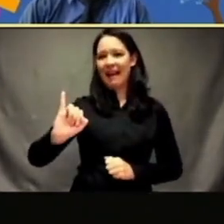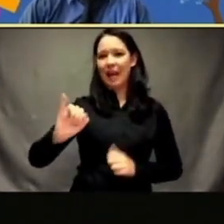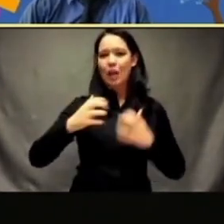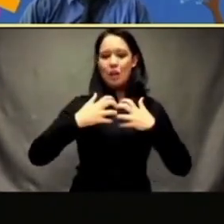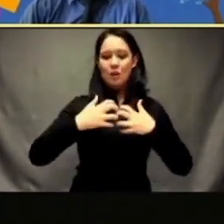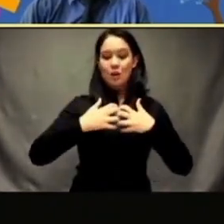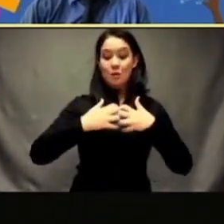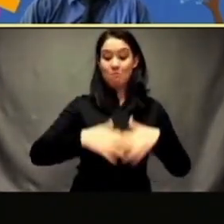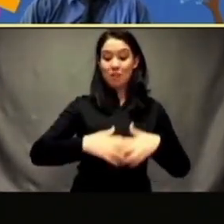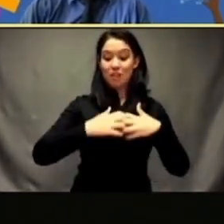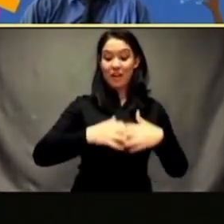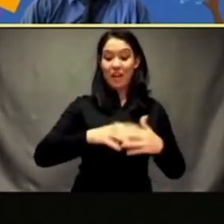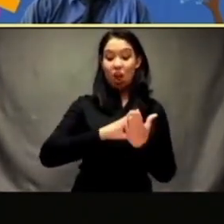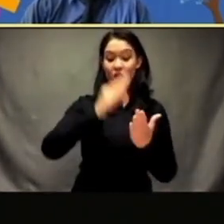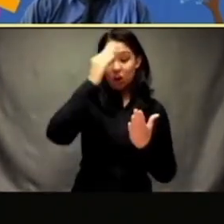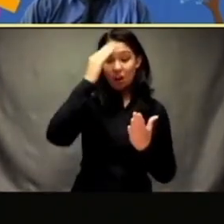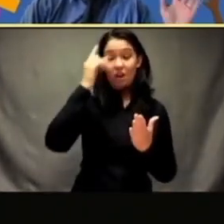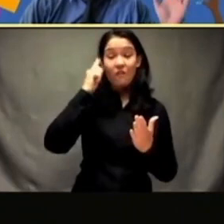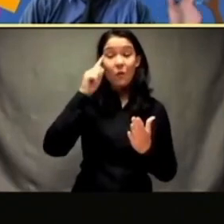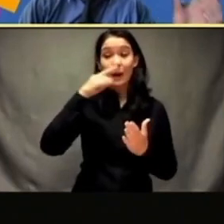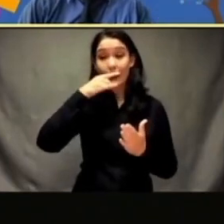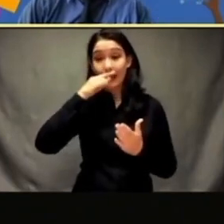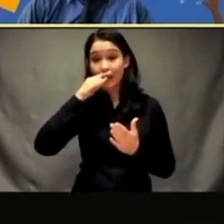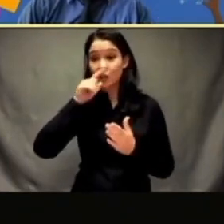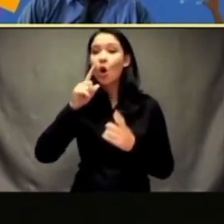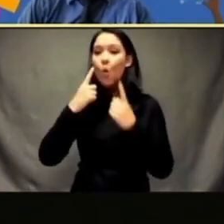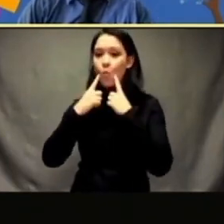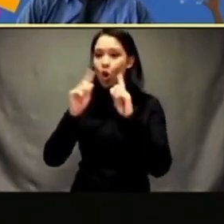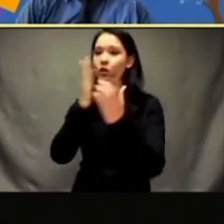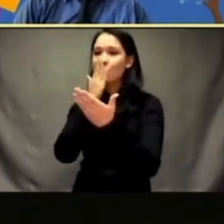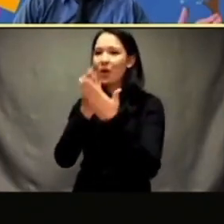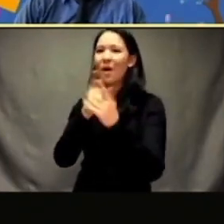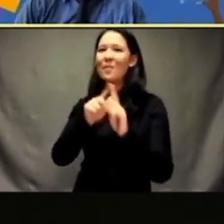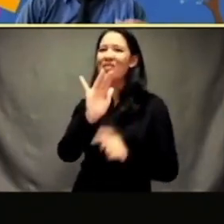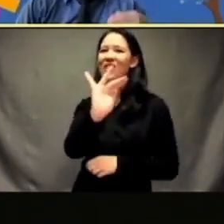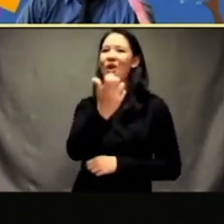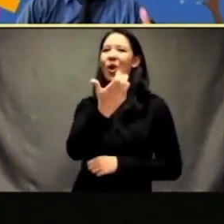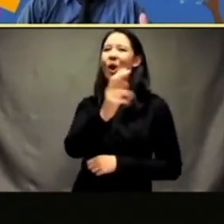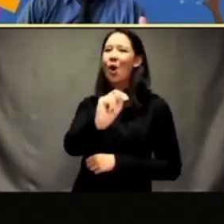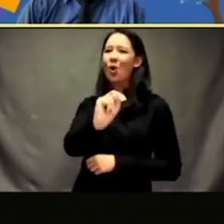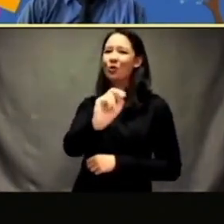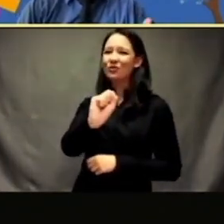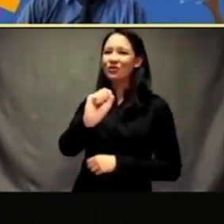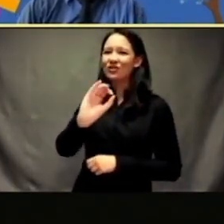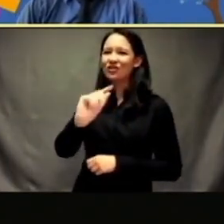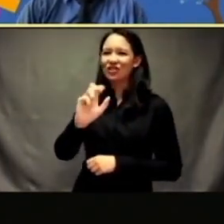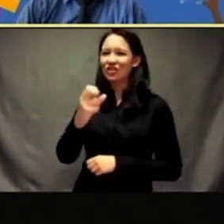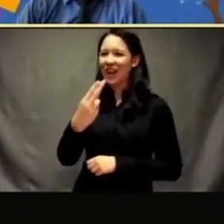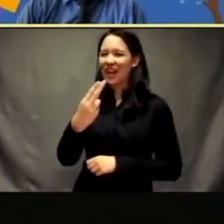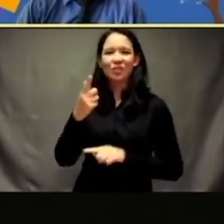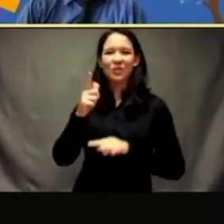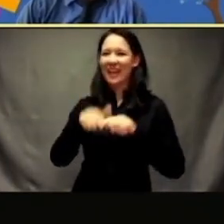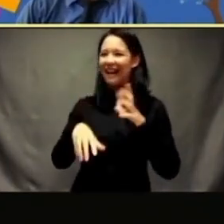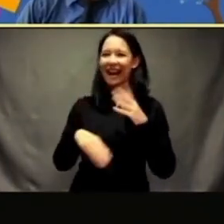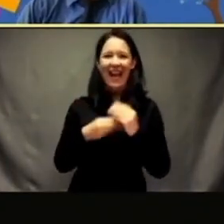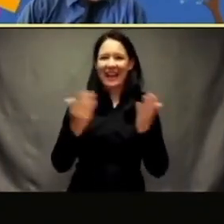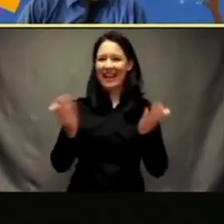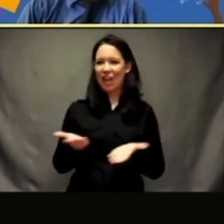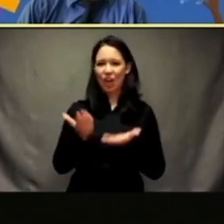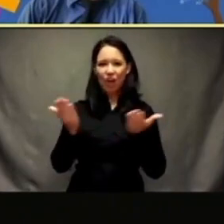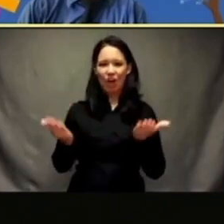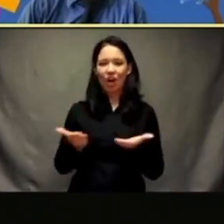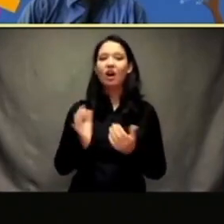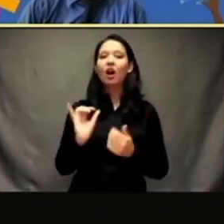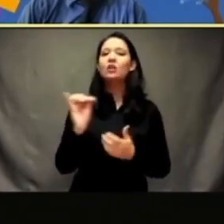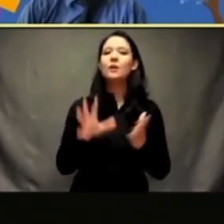does work well with Scratch, but it's their own Scratch version. So you can't just go in and add the blocks here. I also